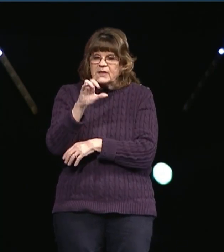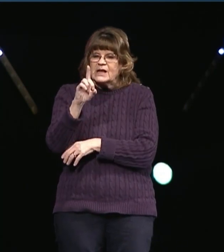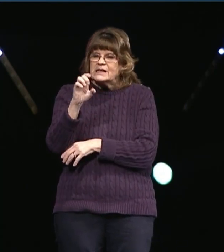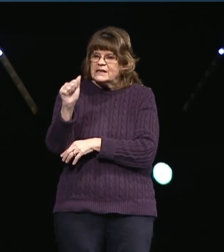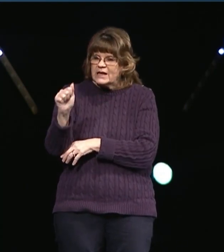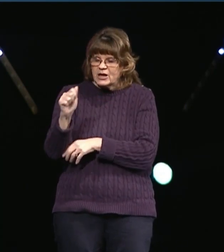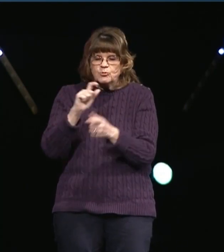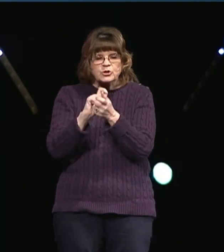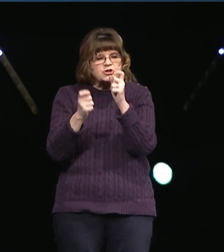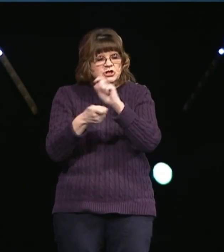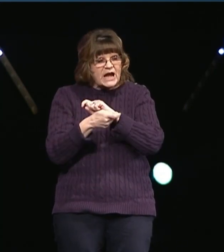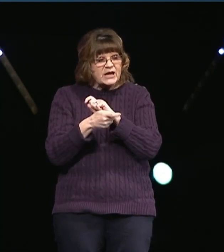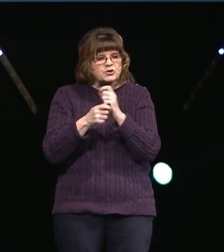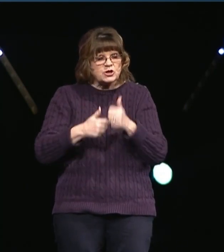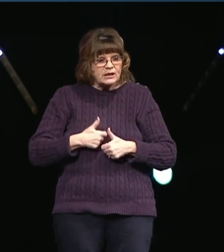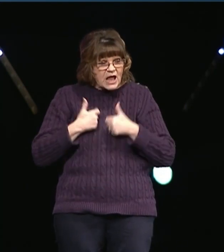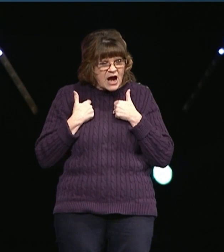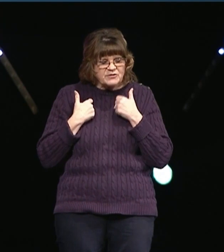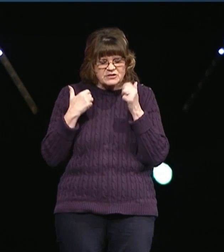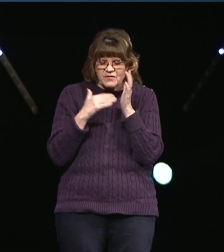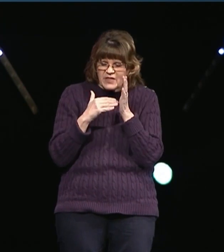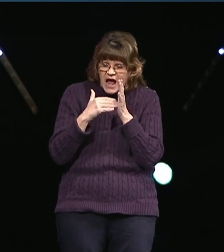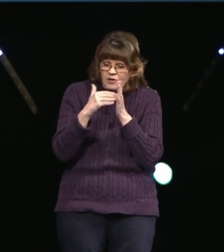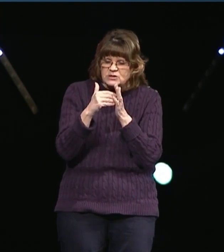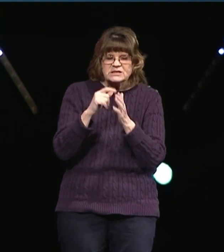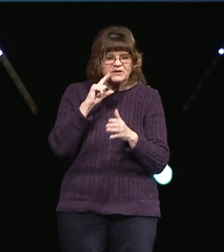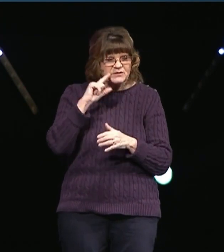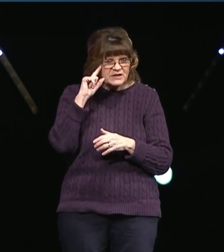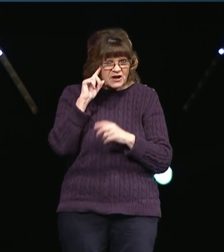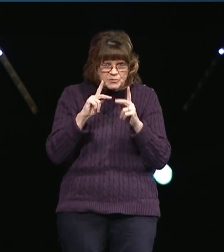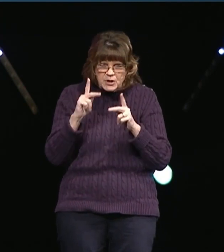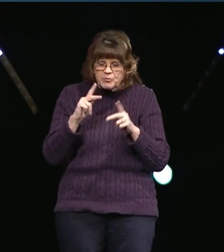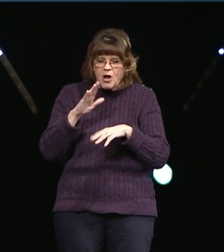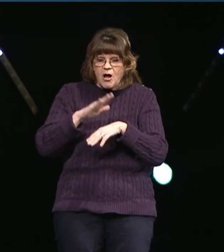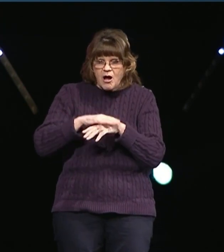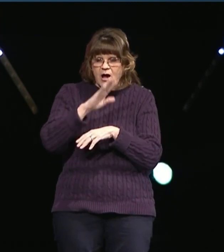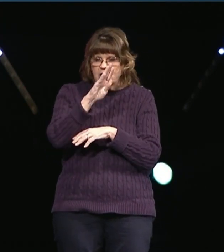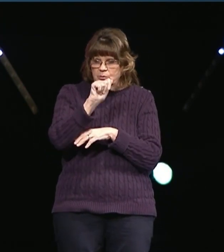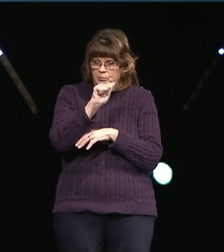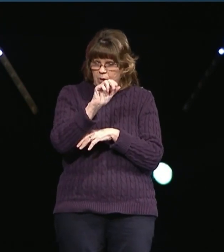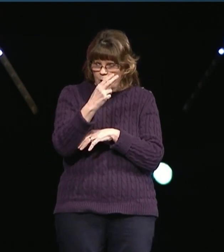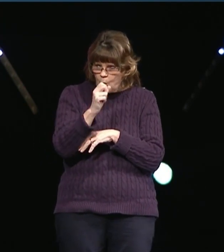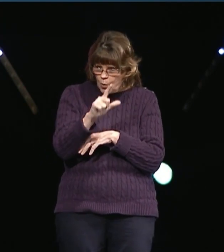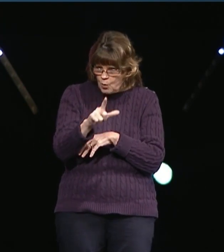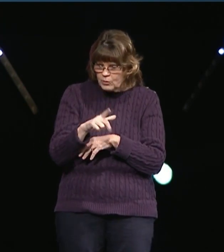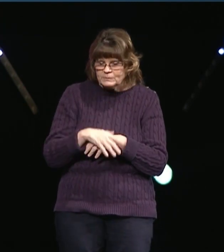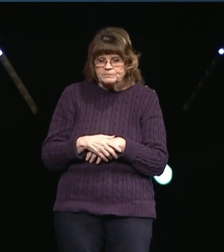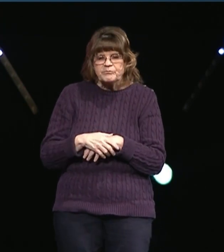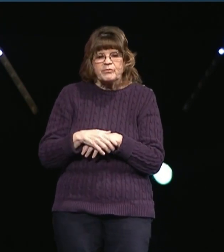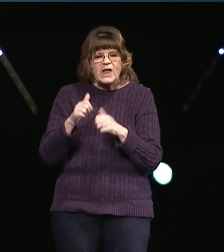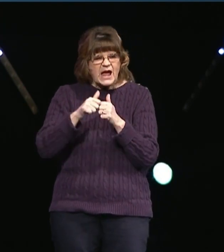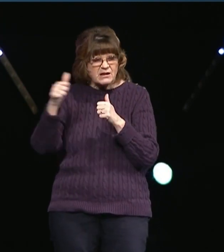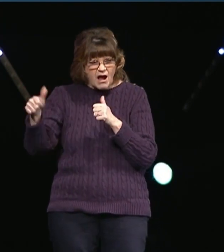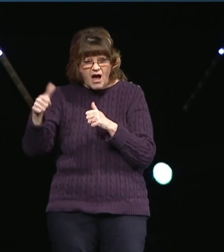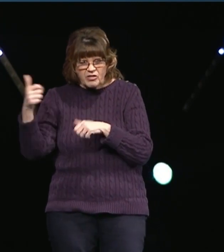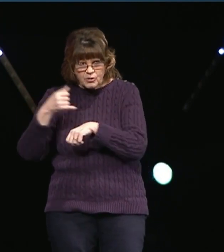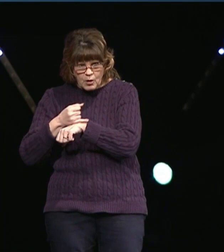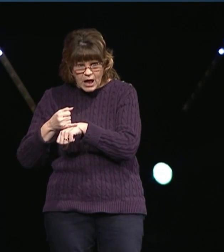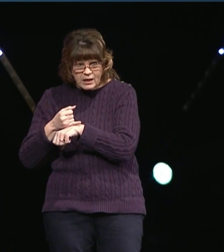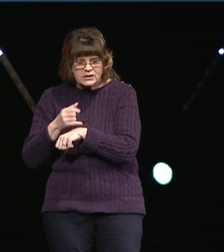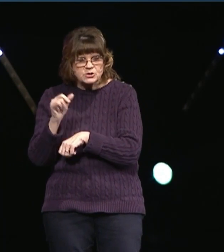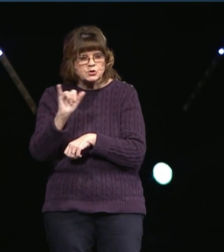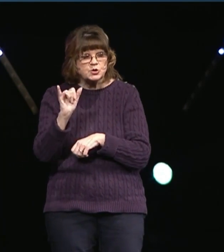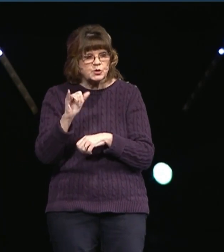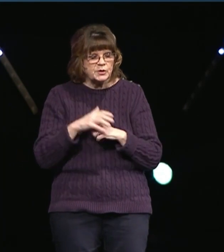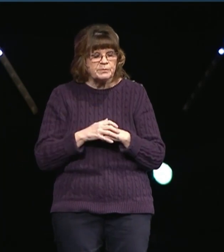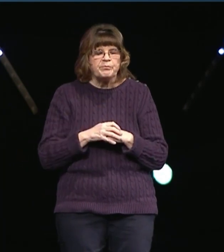of thousands of deaf and hearing people on Bohol, Leyte, and beyond. Dennis and Marilou worked tirelessly